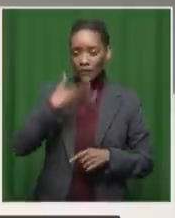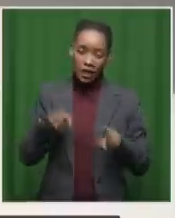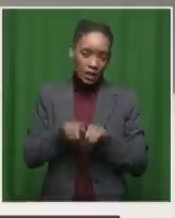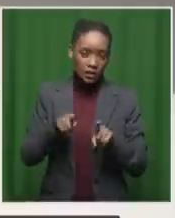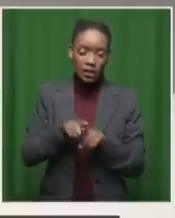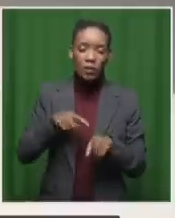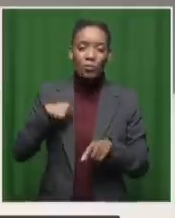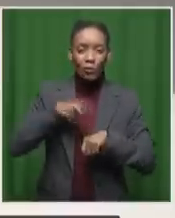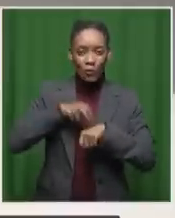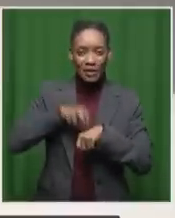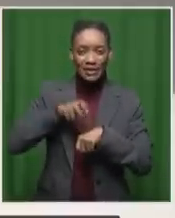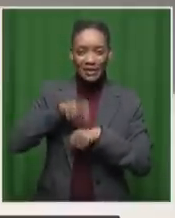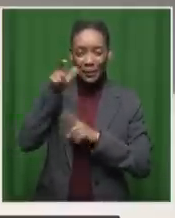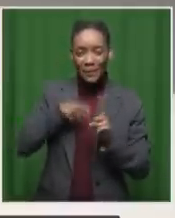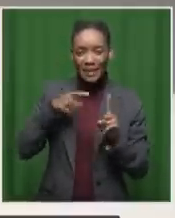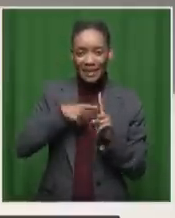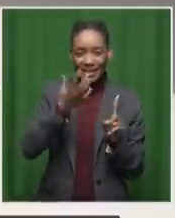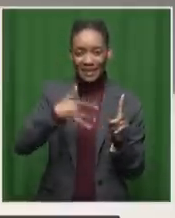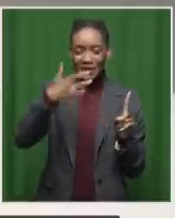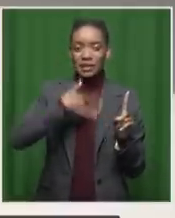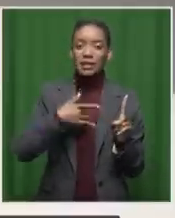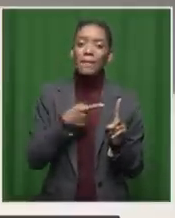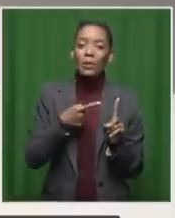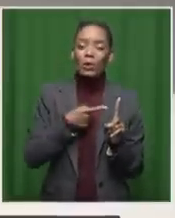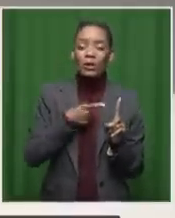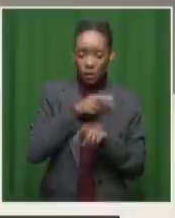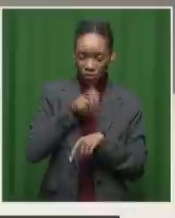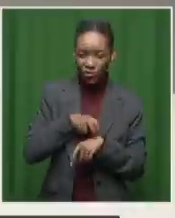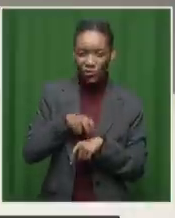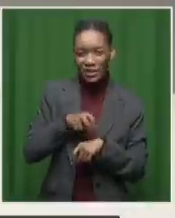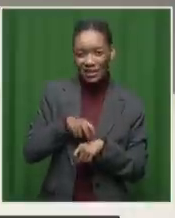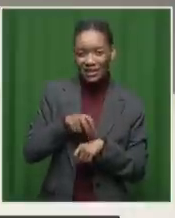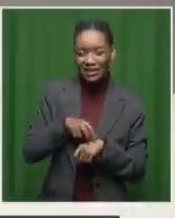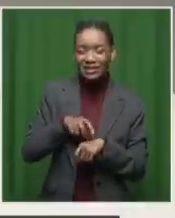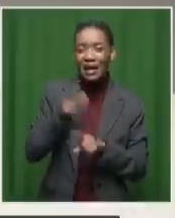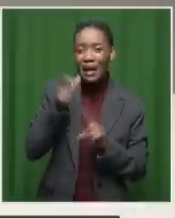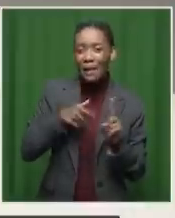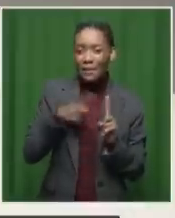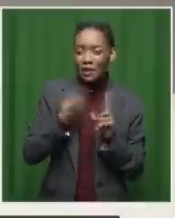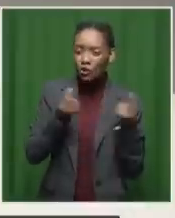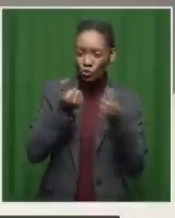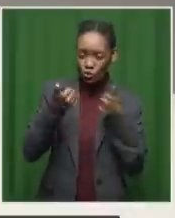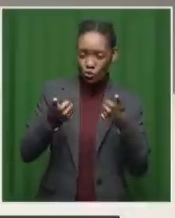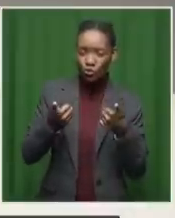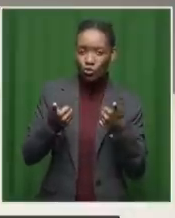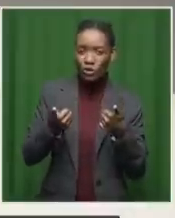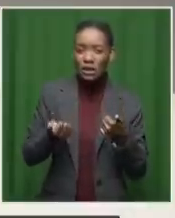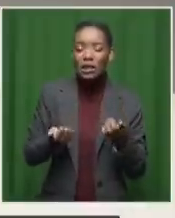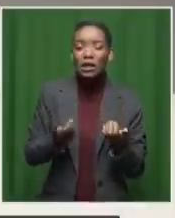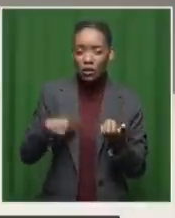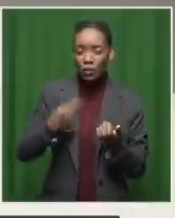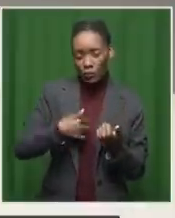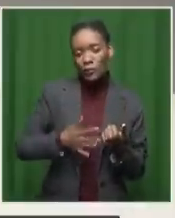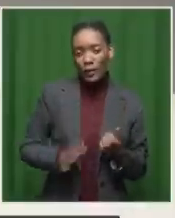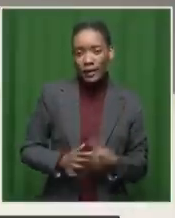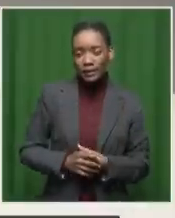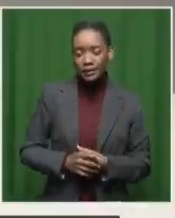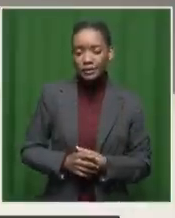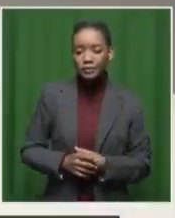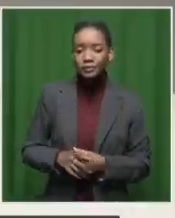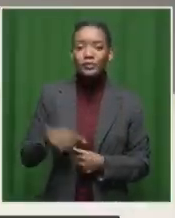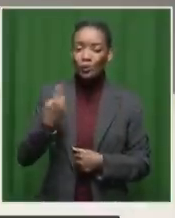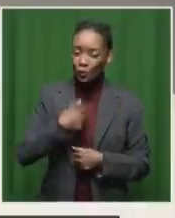job. This is another area where we are working strongly. You know,